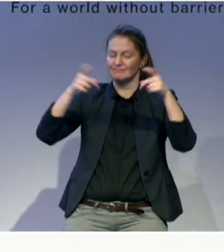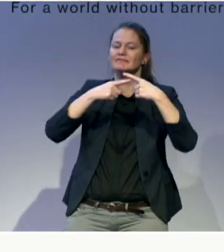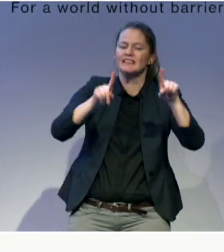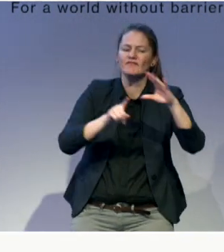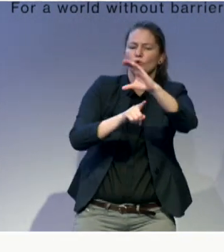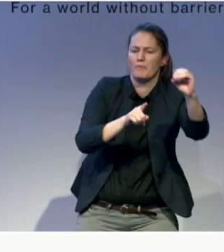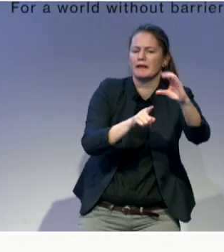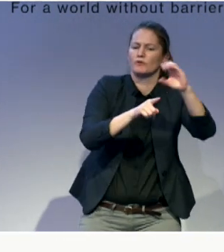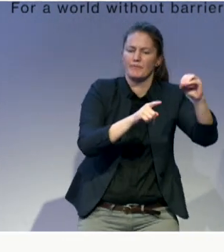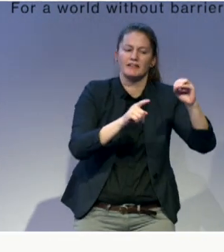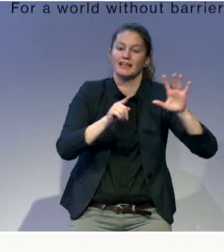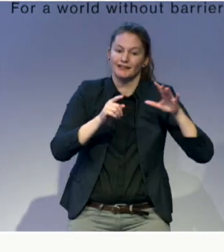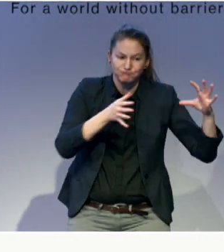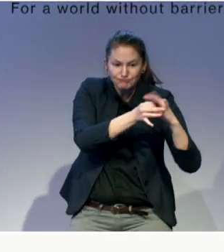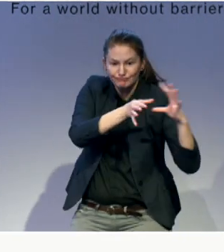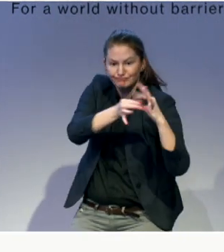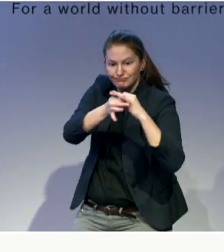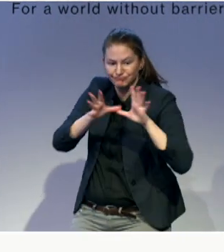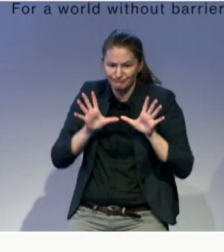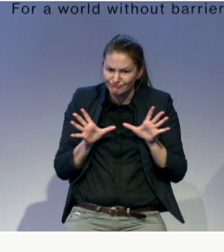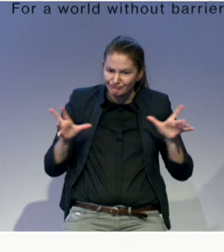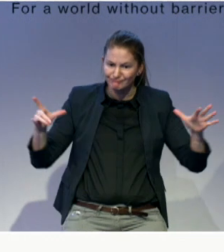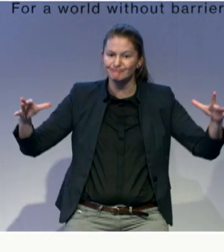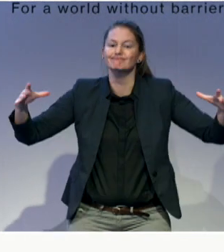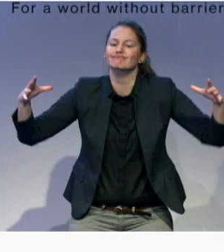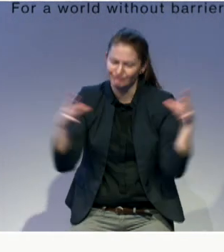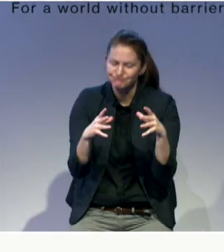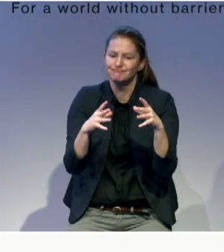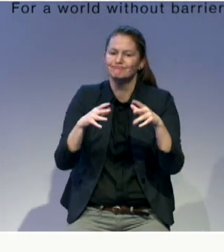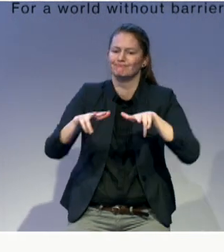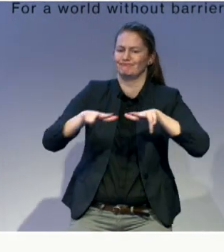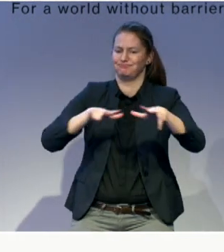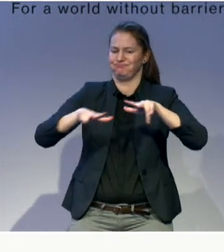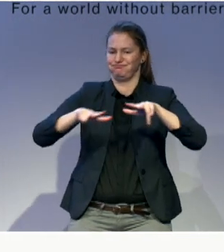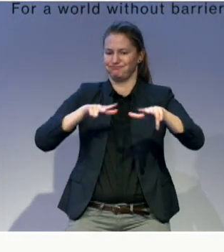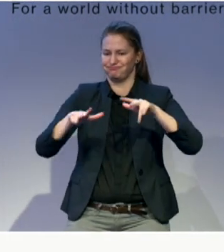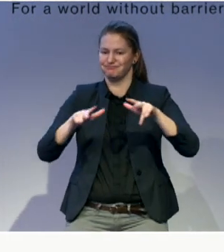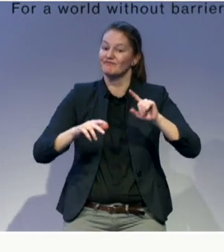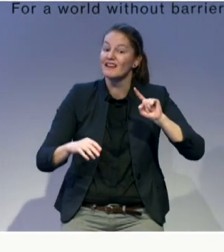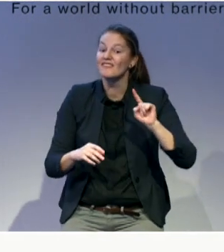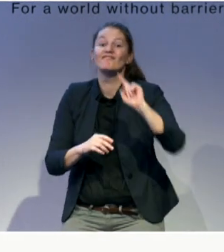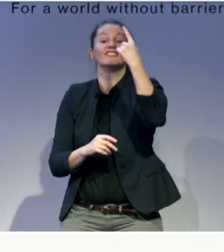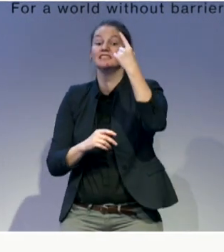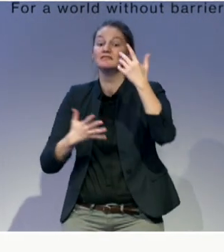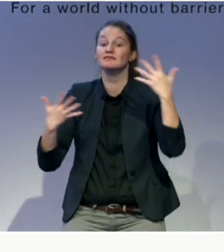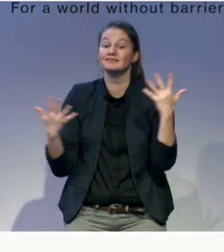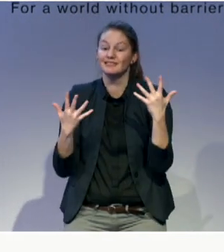organizing the first inclusive certified training course on